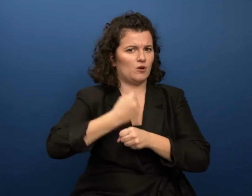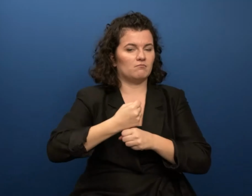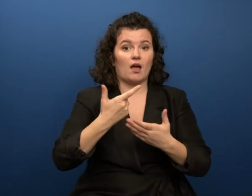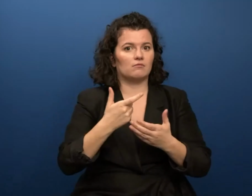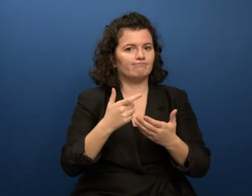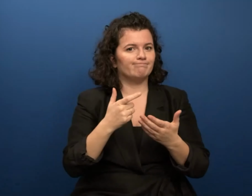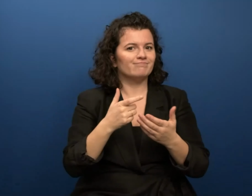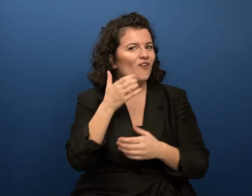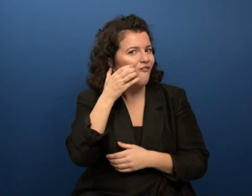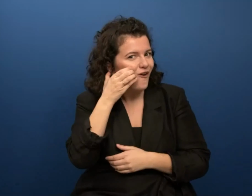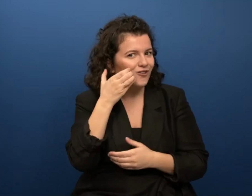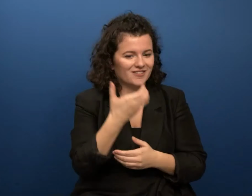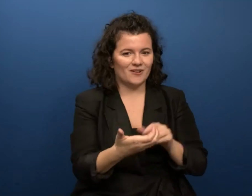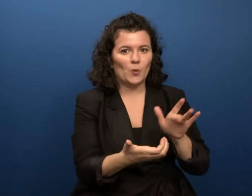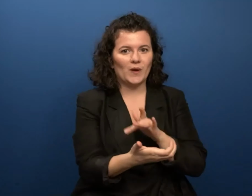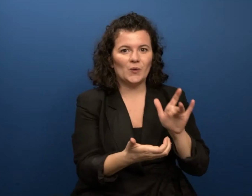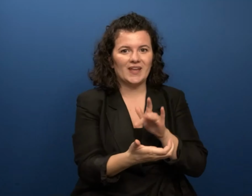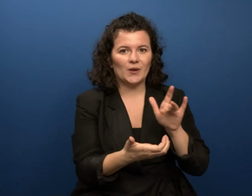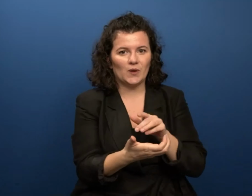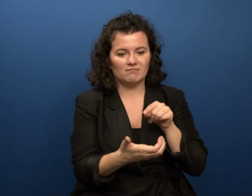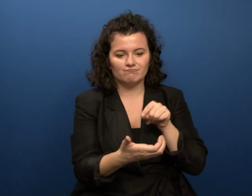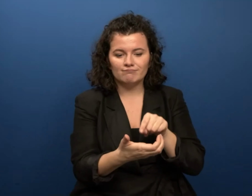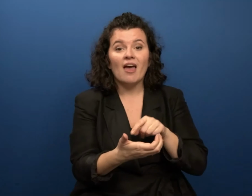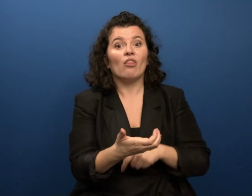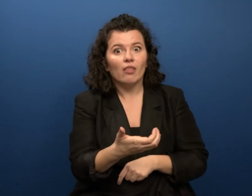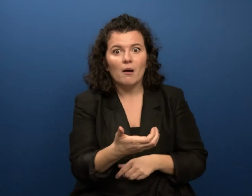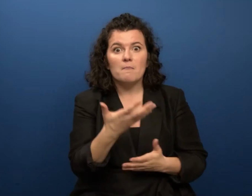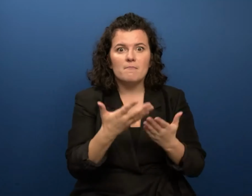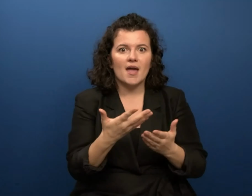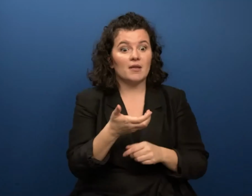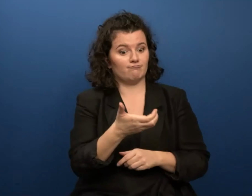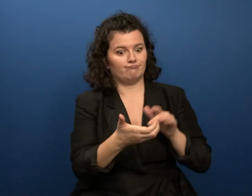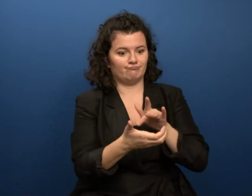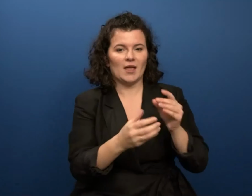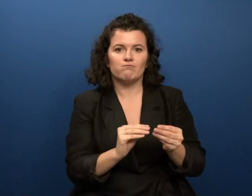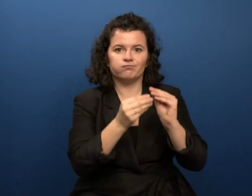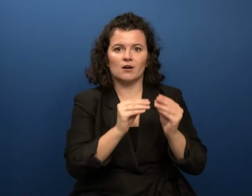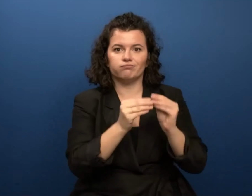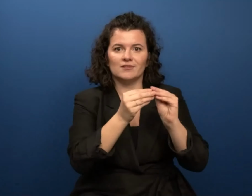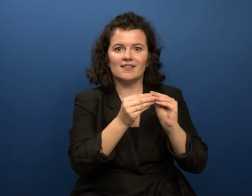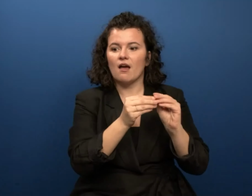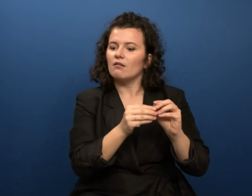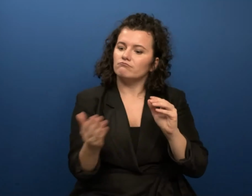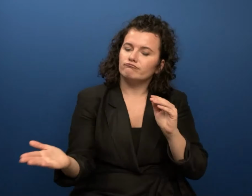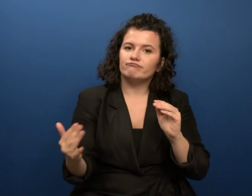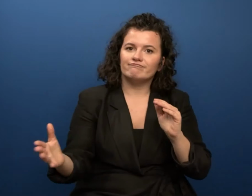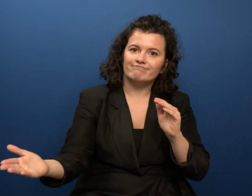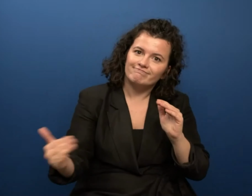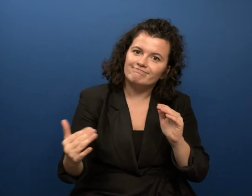smartphones on all that, they will consider our needs when it comes to